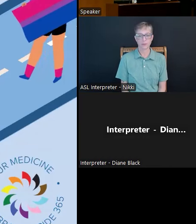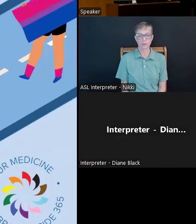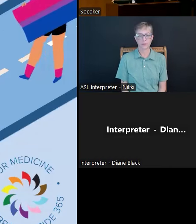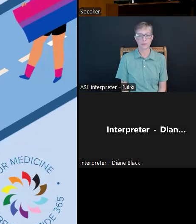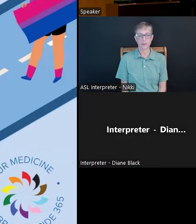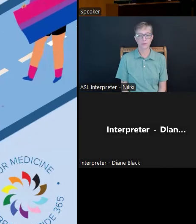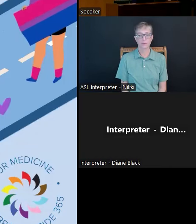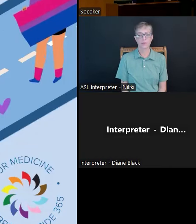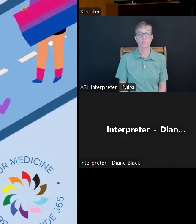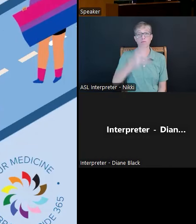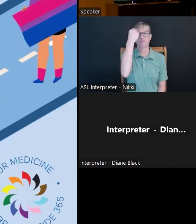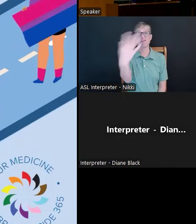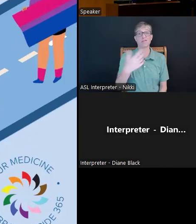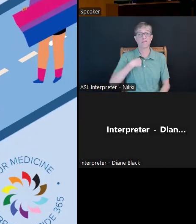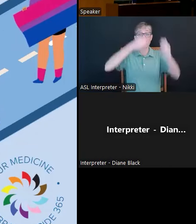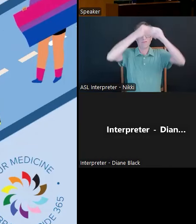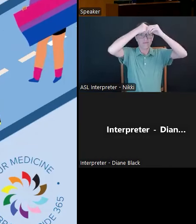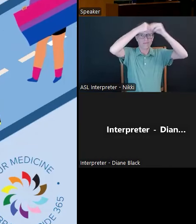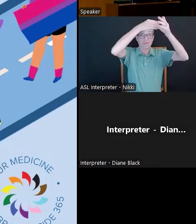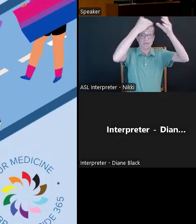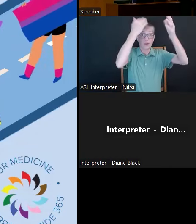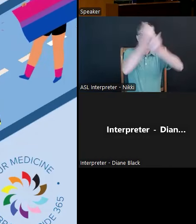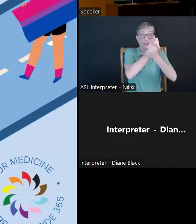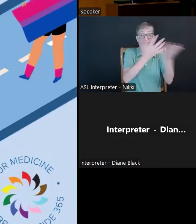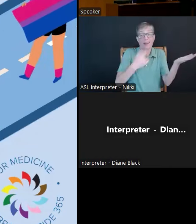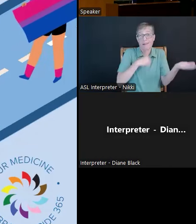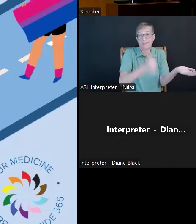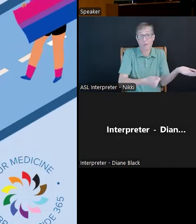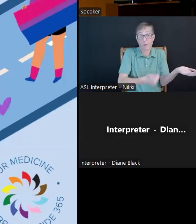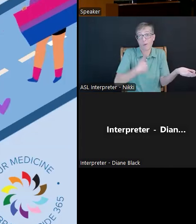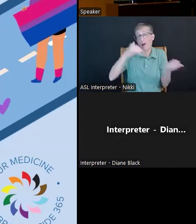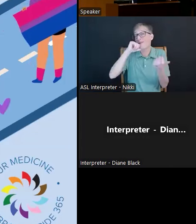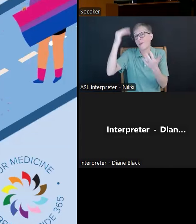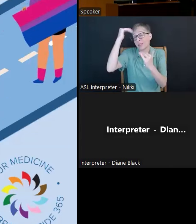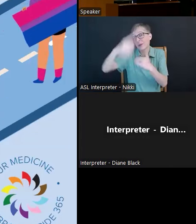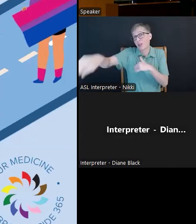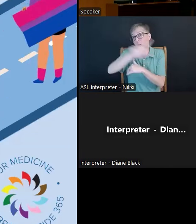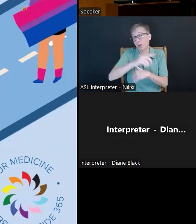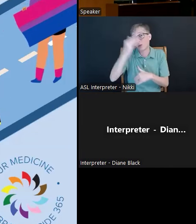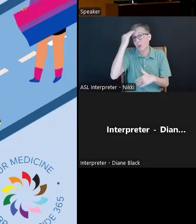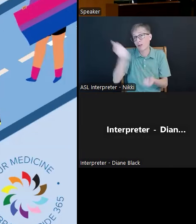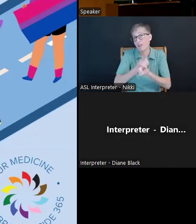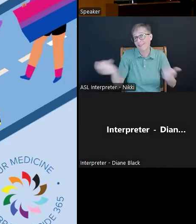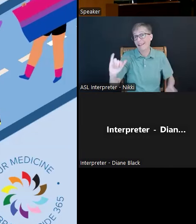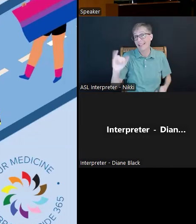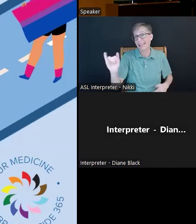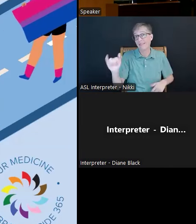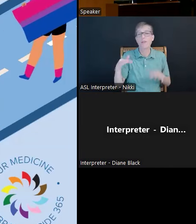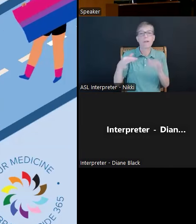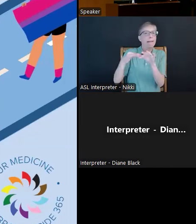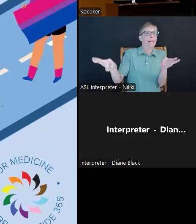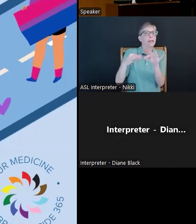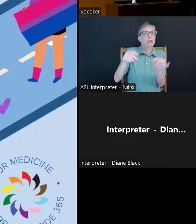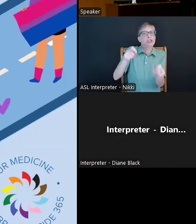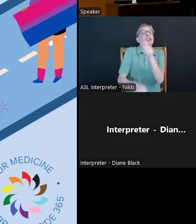So I don't know everything, and I don't expect that of you either. Language is constantly changing, and I think a lot of times